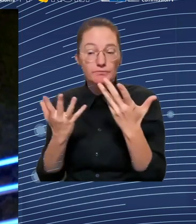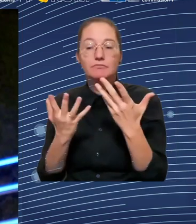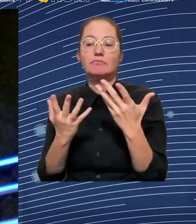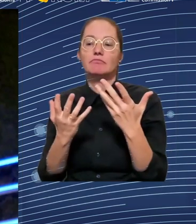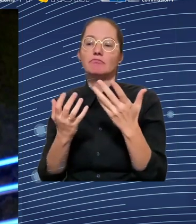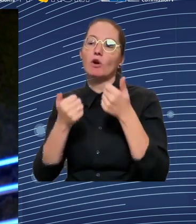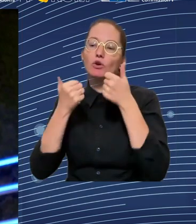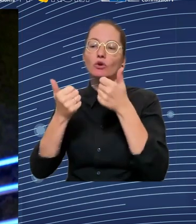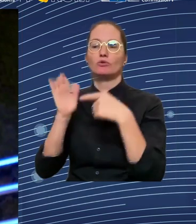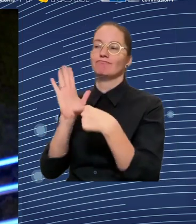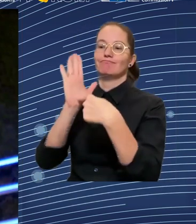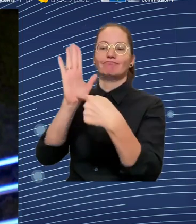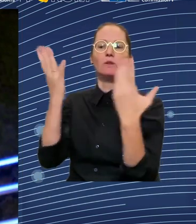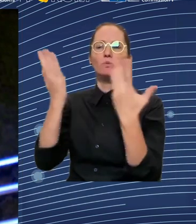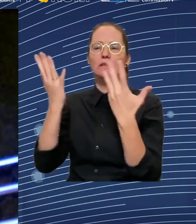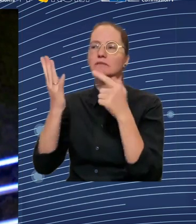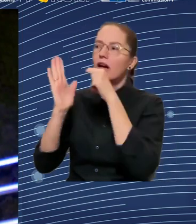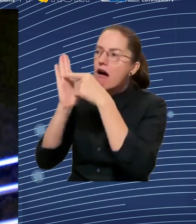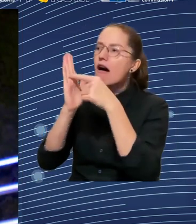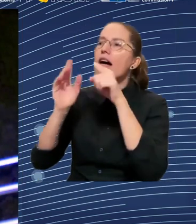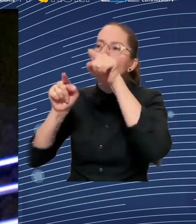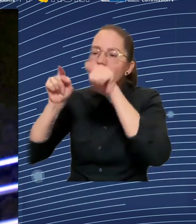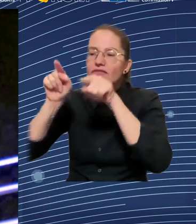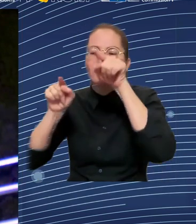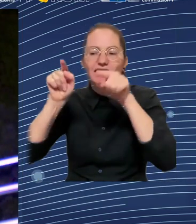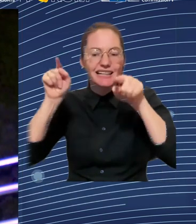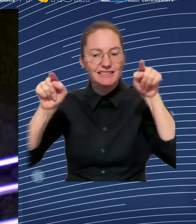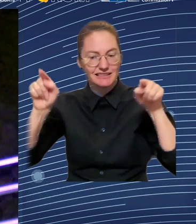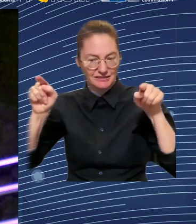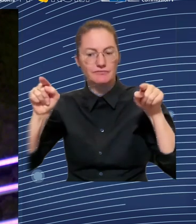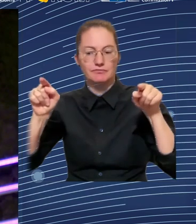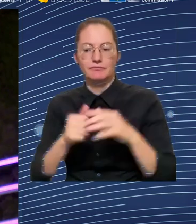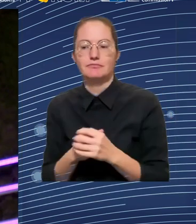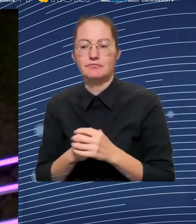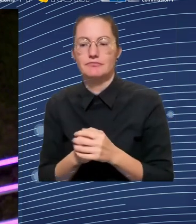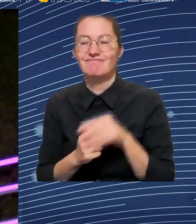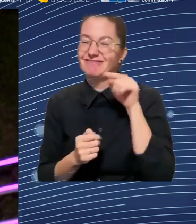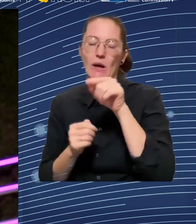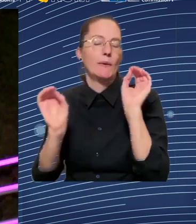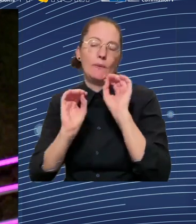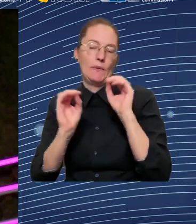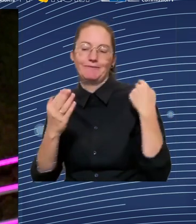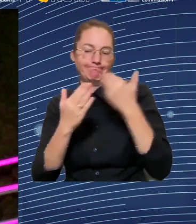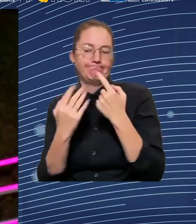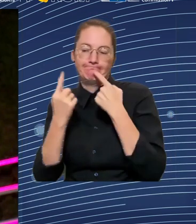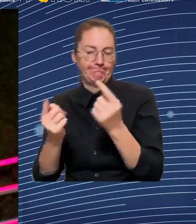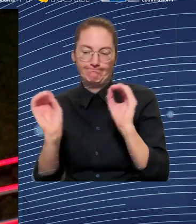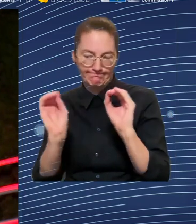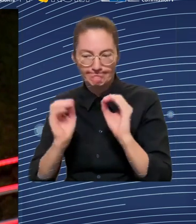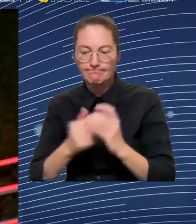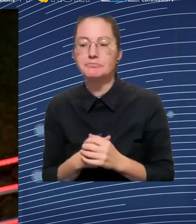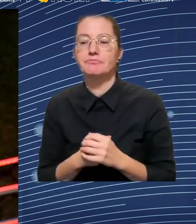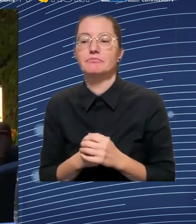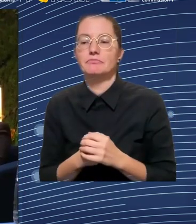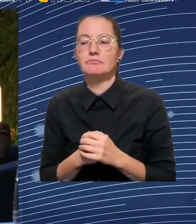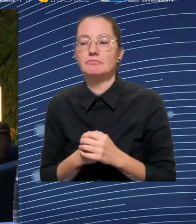our analysis and our data. And as we saw, it is actually quite present. Yeah, cool. Just a very